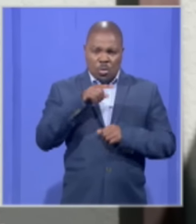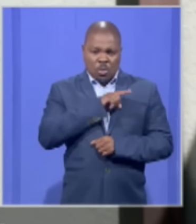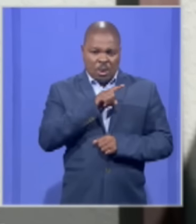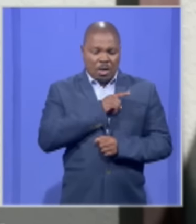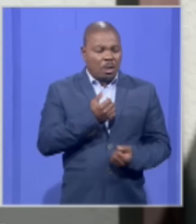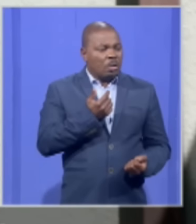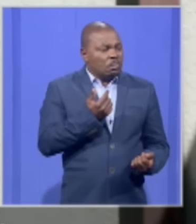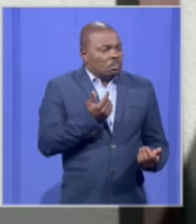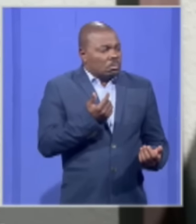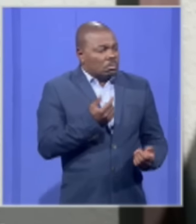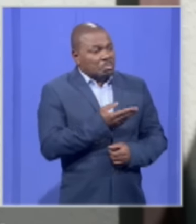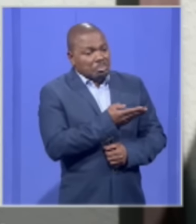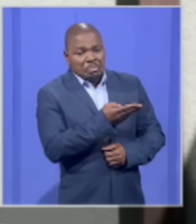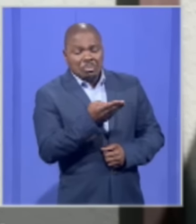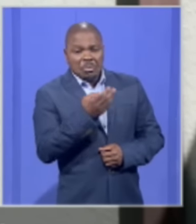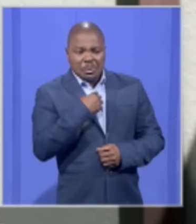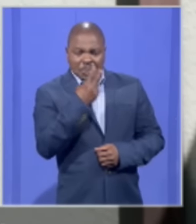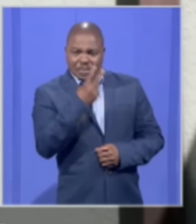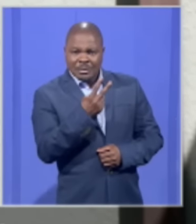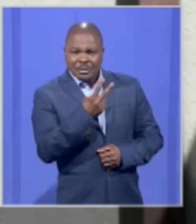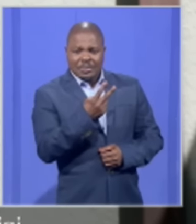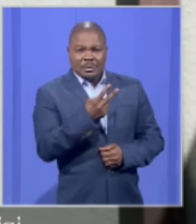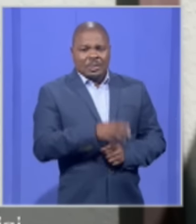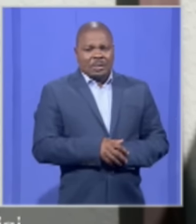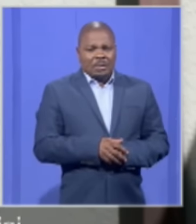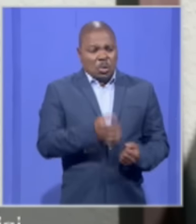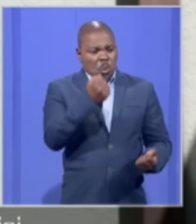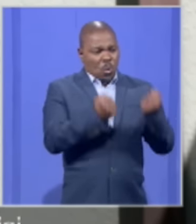tse loreng go ya ka rona re bona ekare ba fa